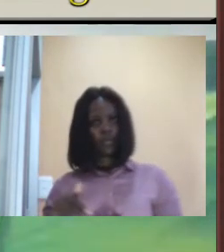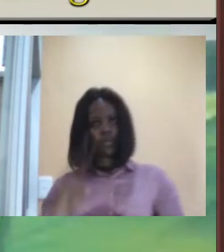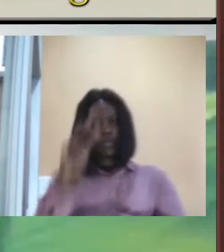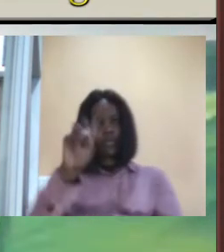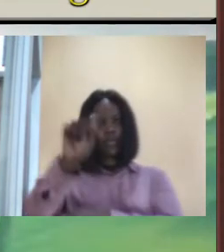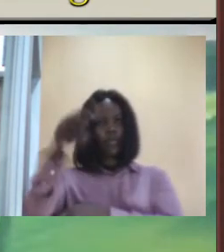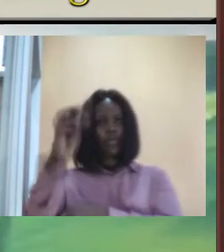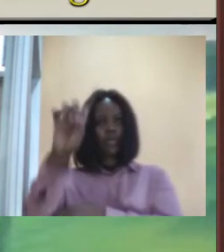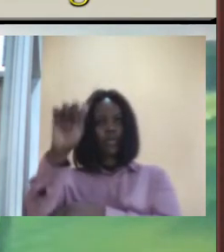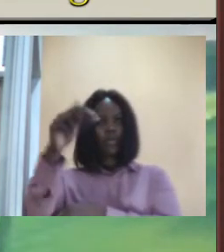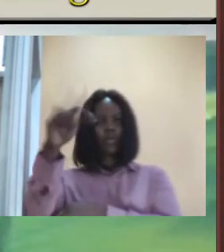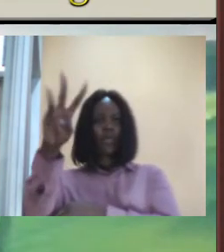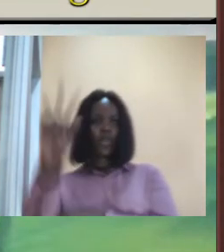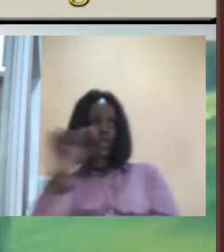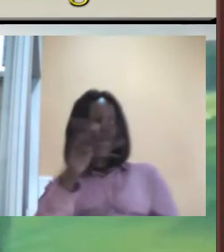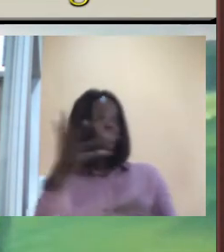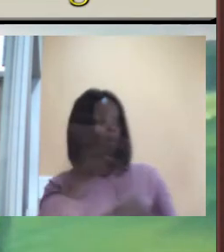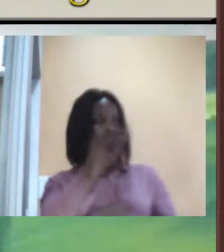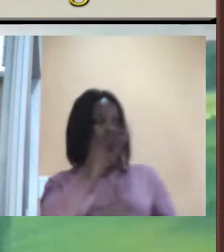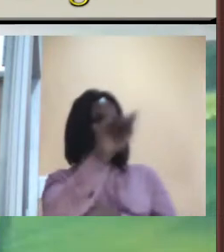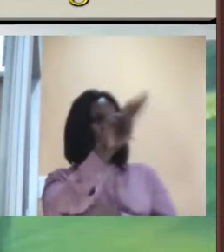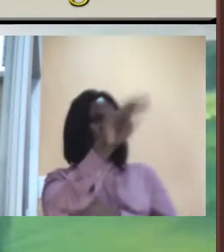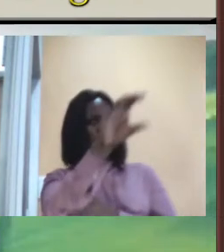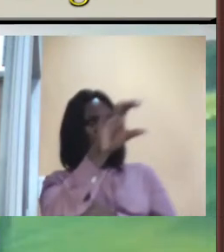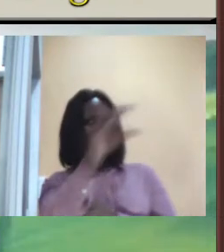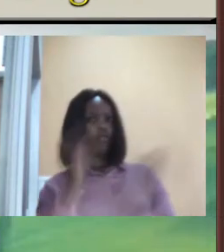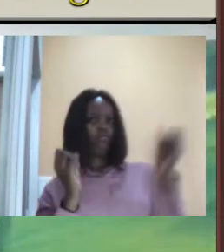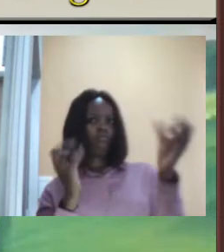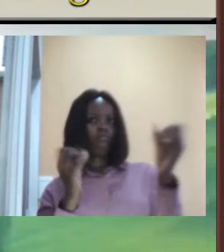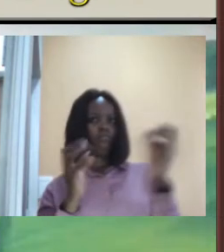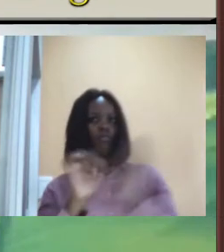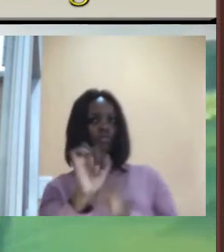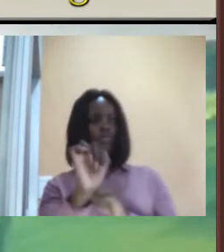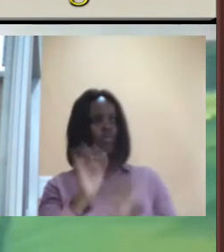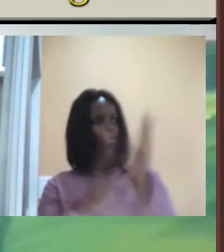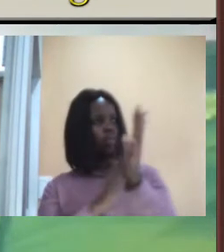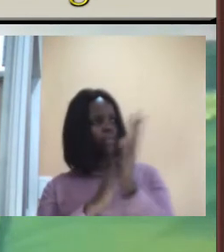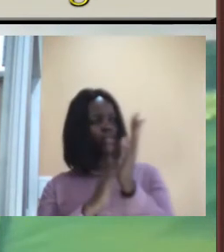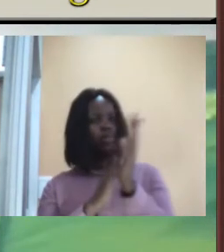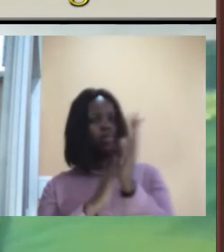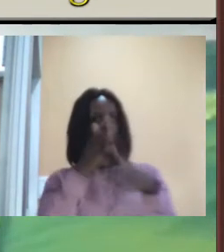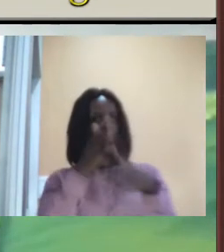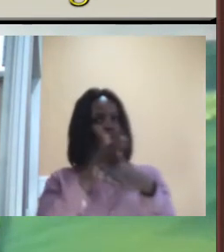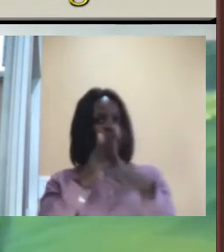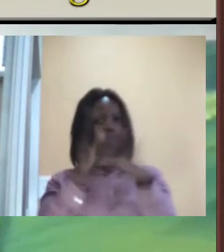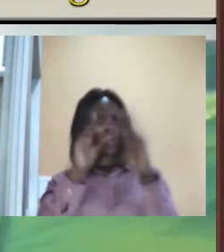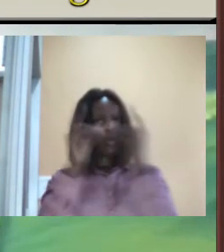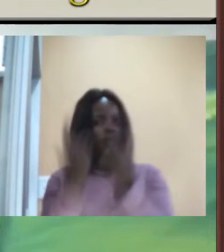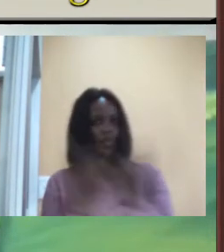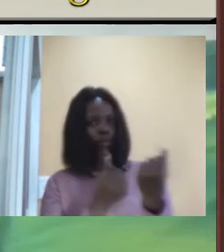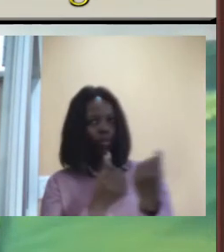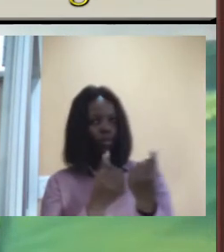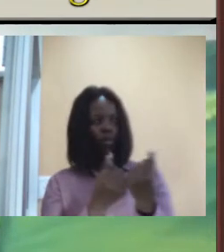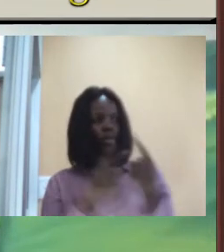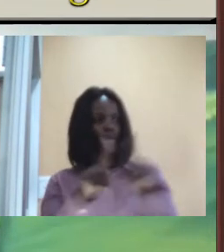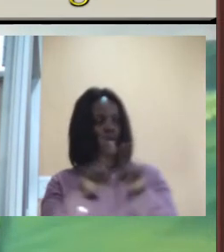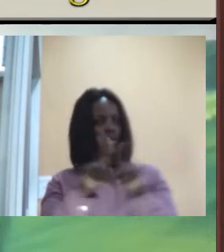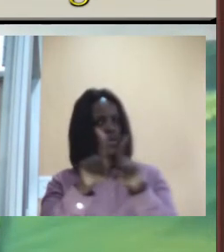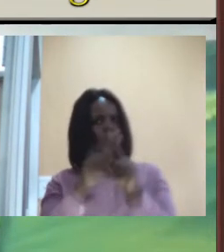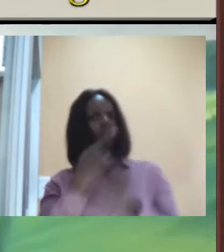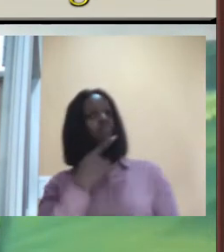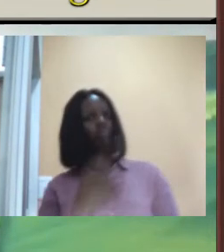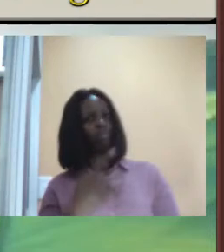Mthethwa of the ANC, for uploading the work the department is doing, and also to say